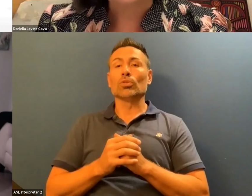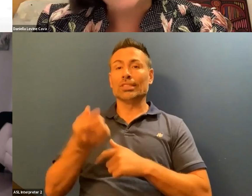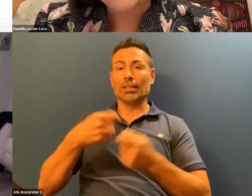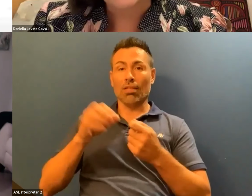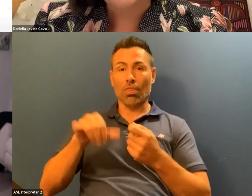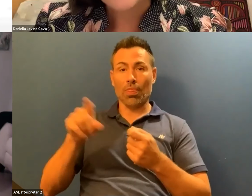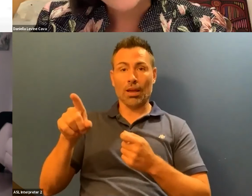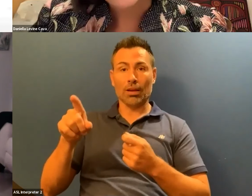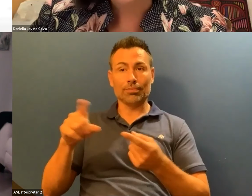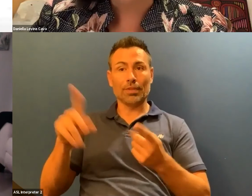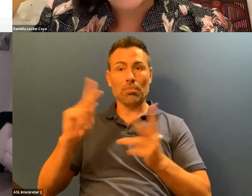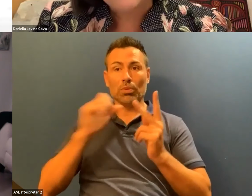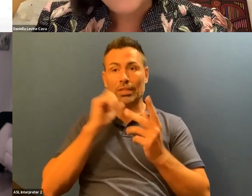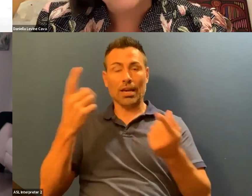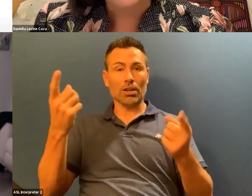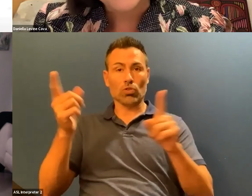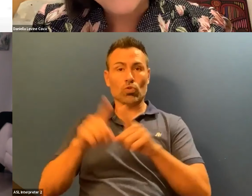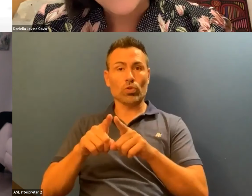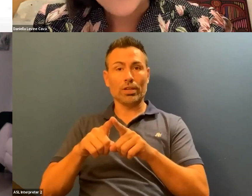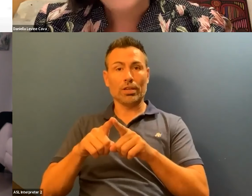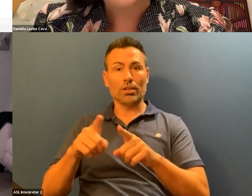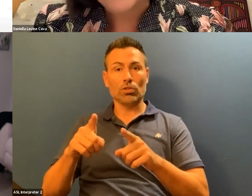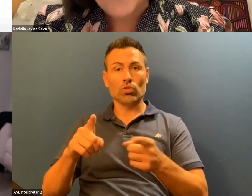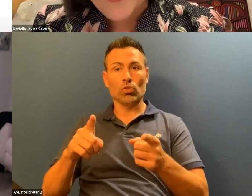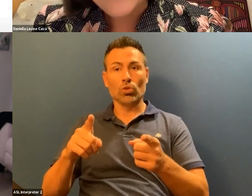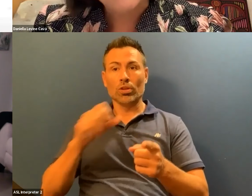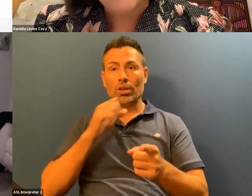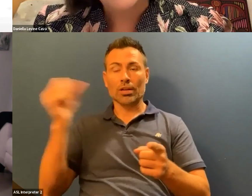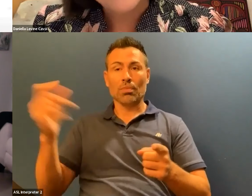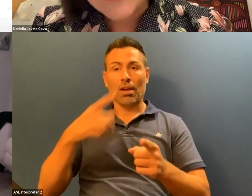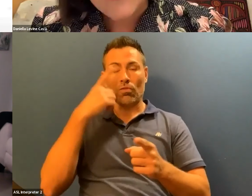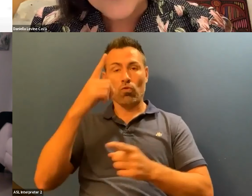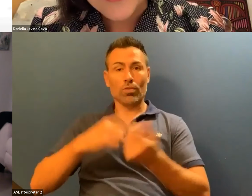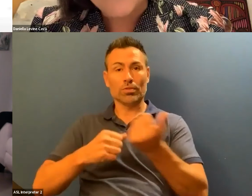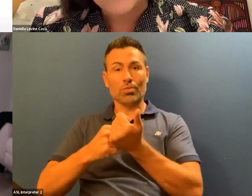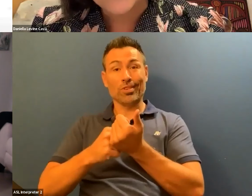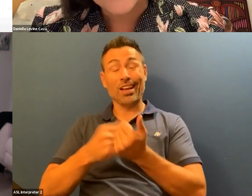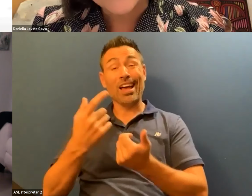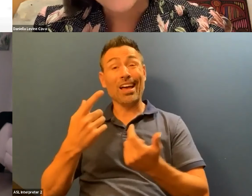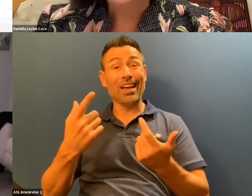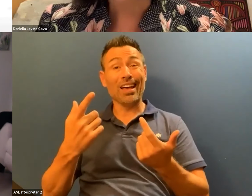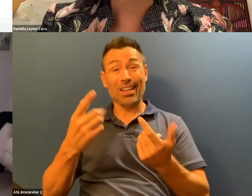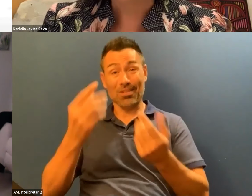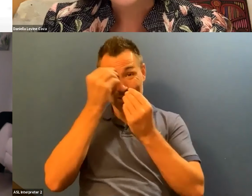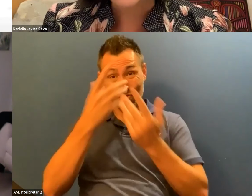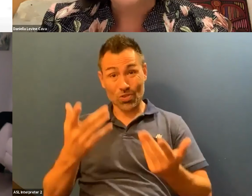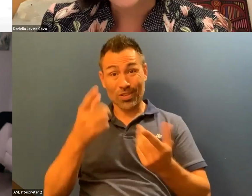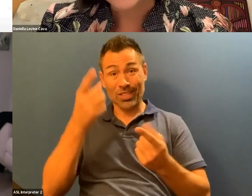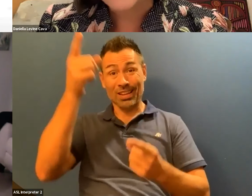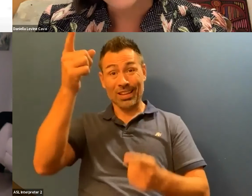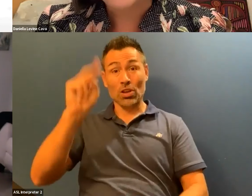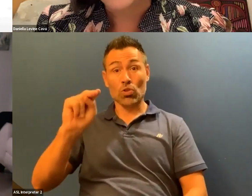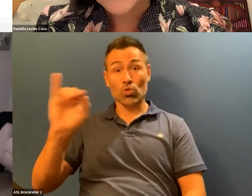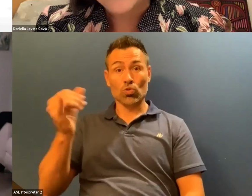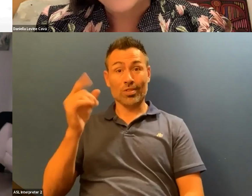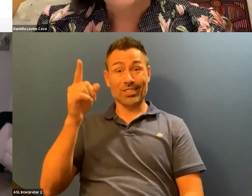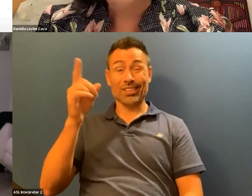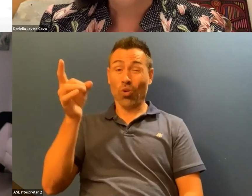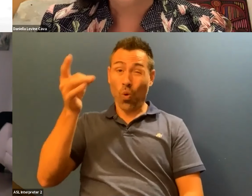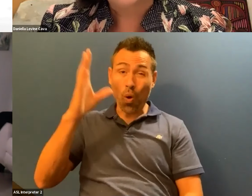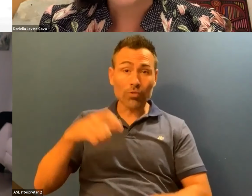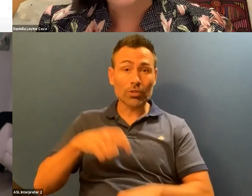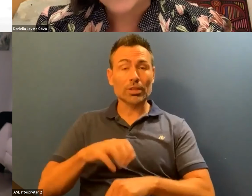they did not agree to not come back for subsidy. And by the way, they're having a terrible time in New Jersey. So exactly what jobs they'll be